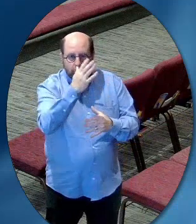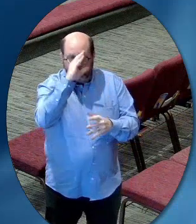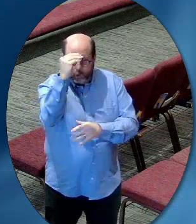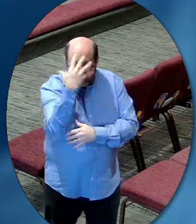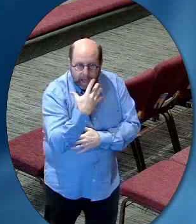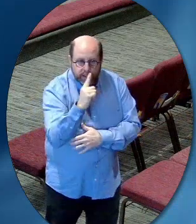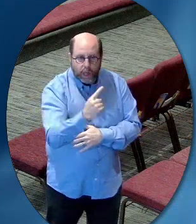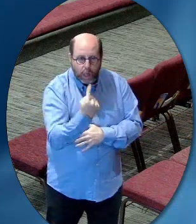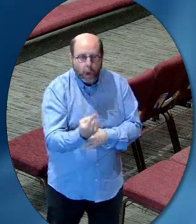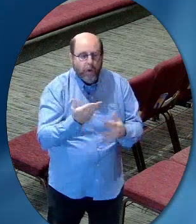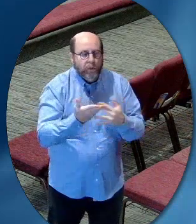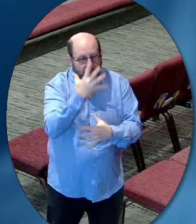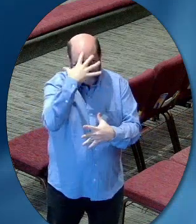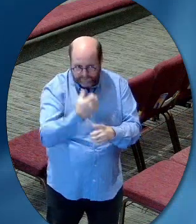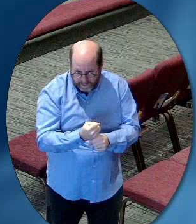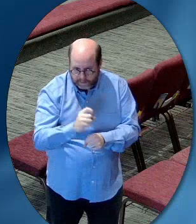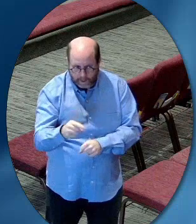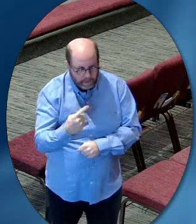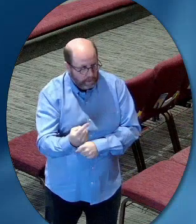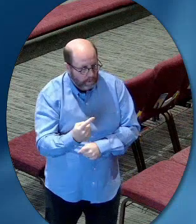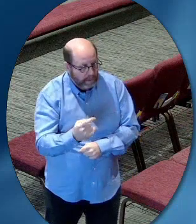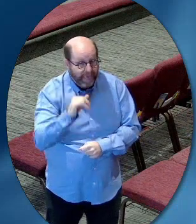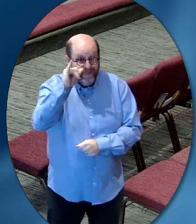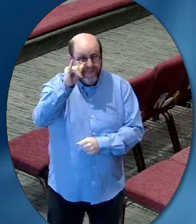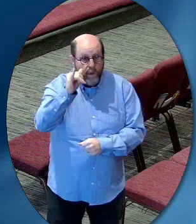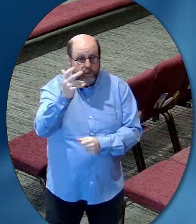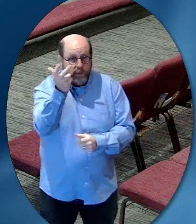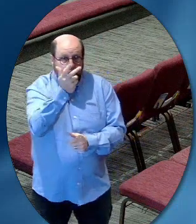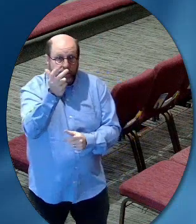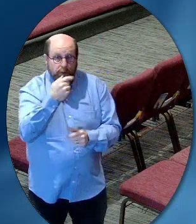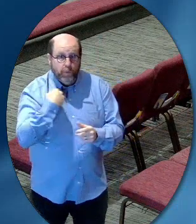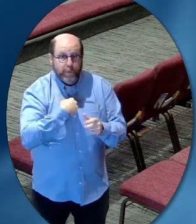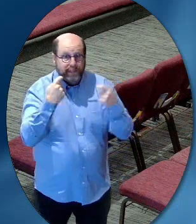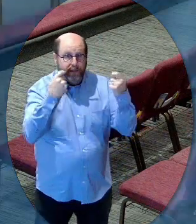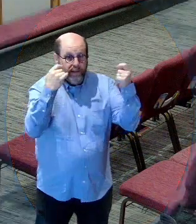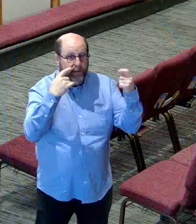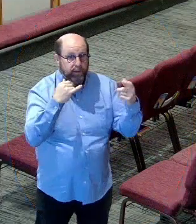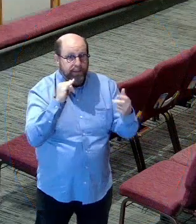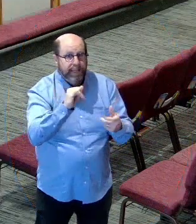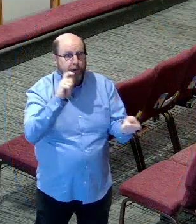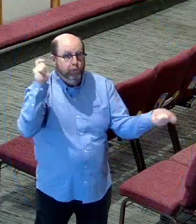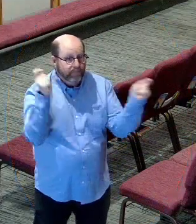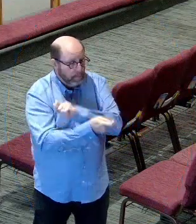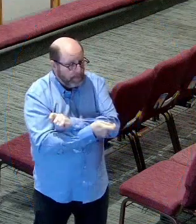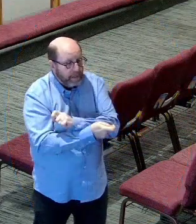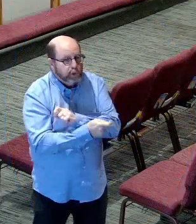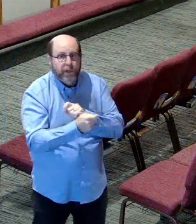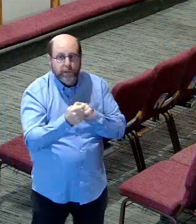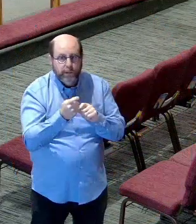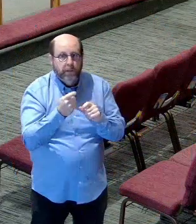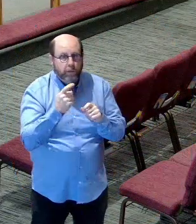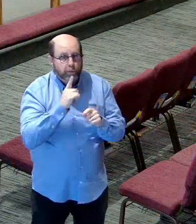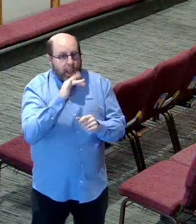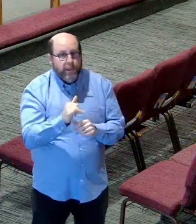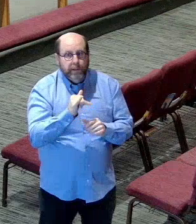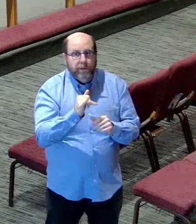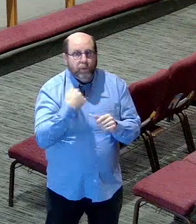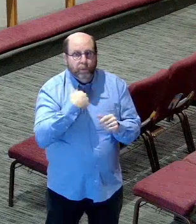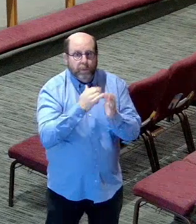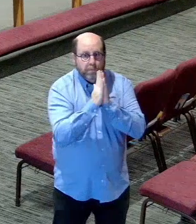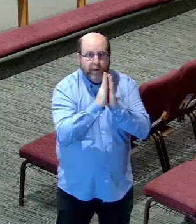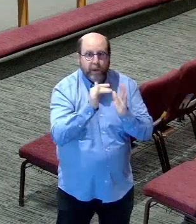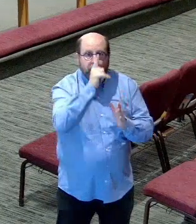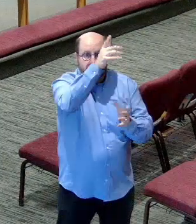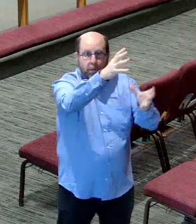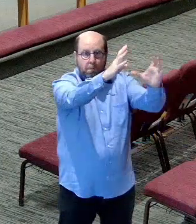As we celebrate this Reformation reality, we pray, pour out your Holy Spirit to guide your worship,